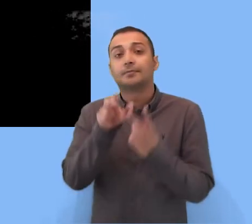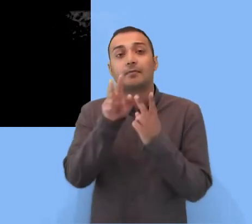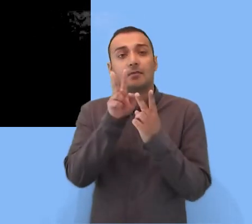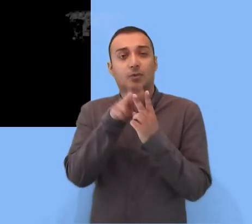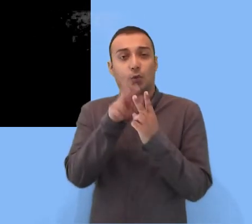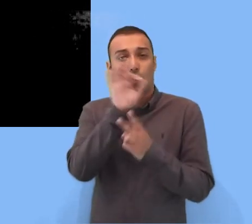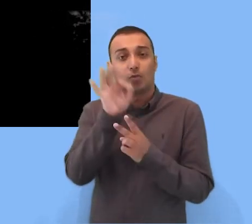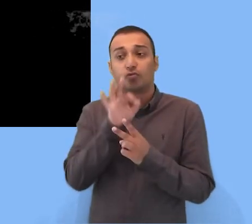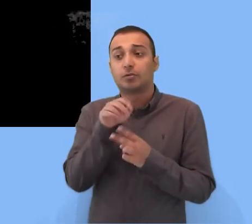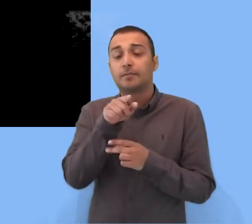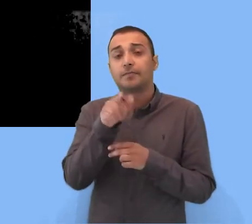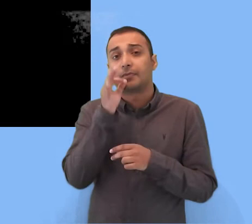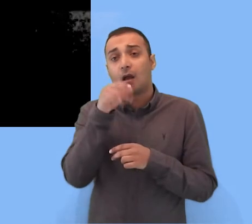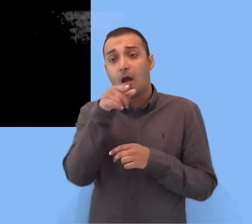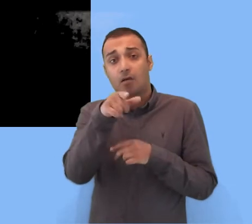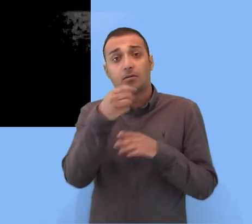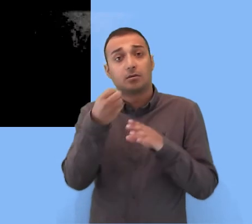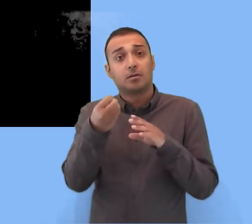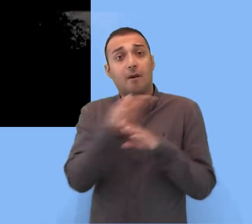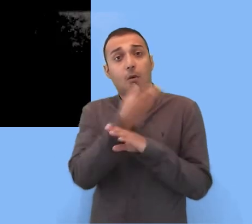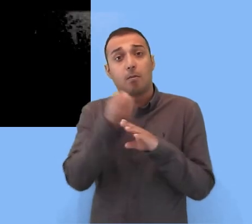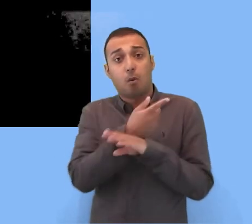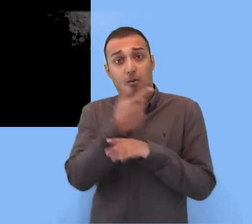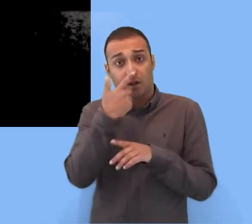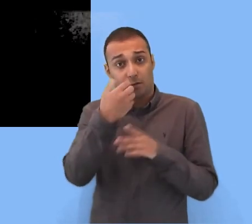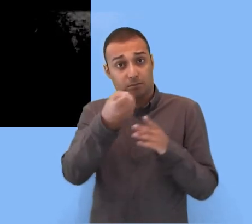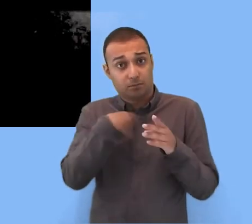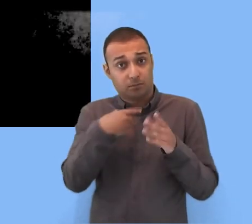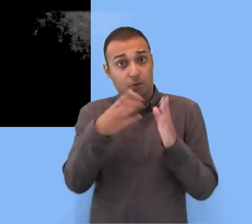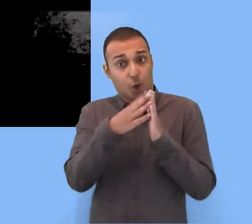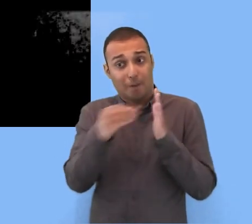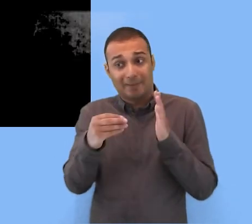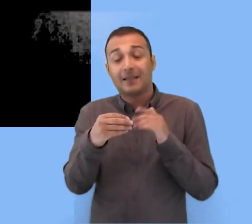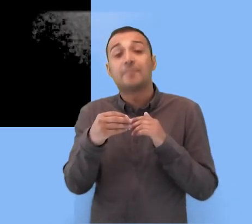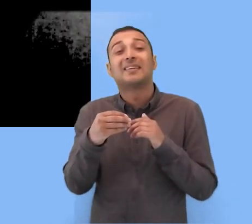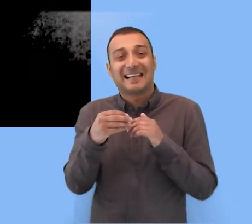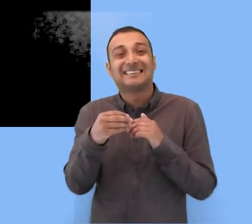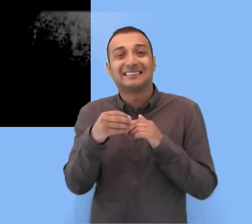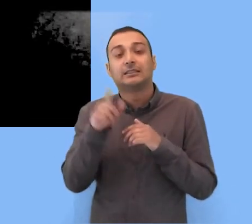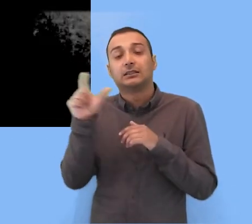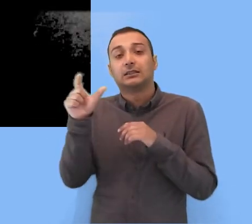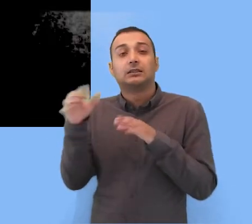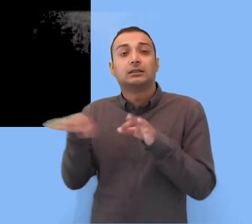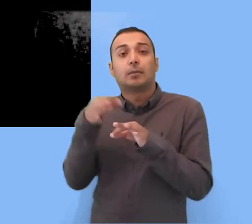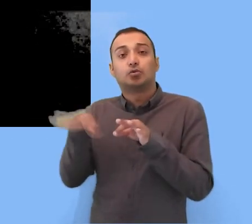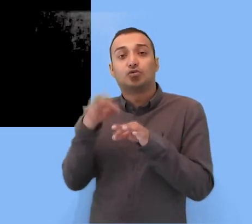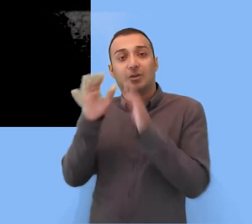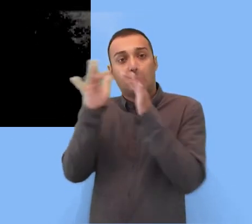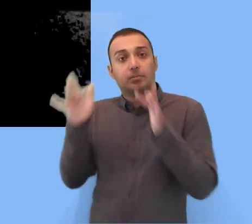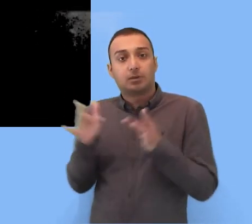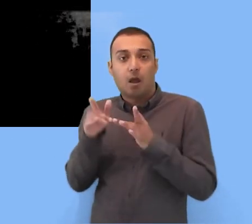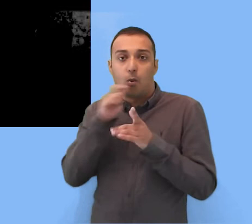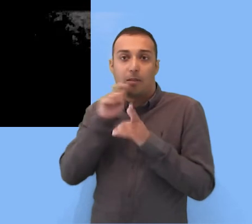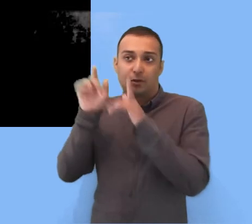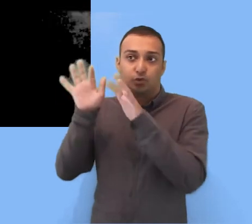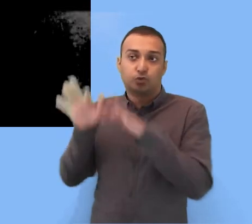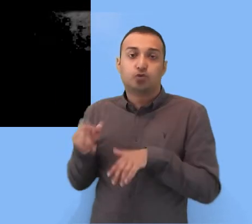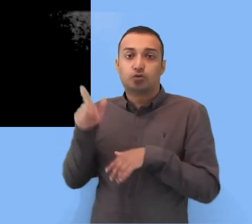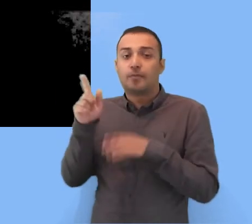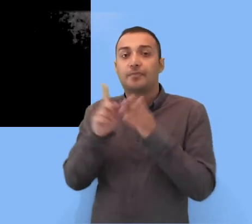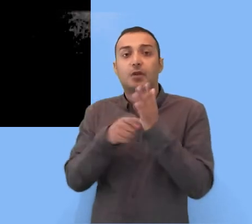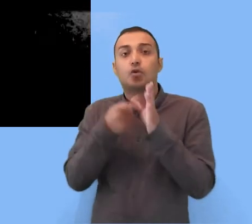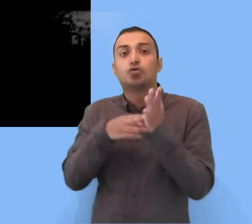they are going to be on the Tapestry website afterwards from all of our different talks. And Jamal didn't use slides, but has